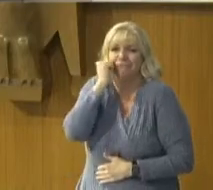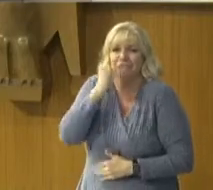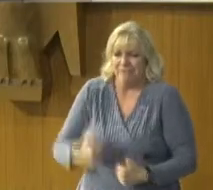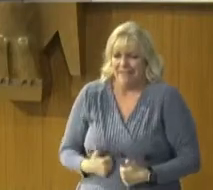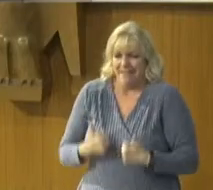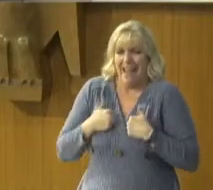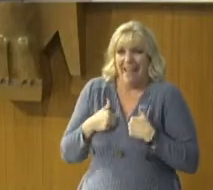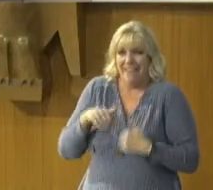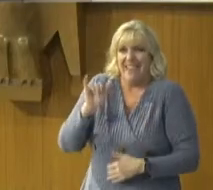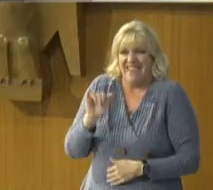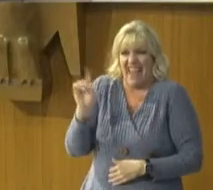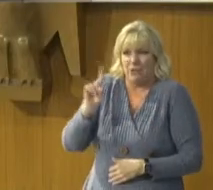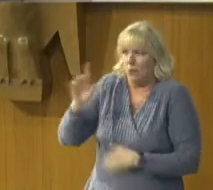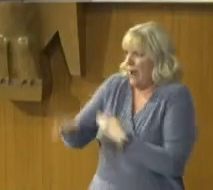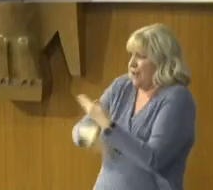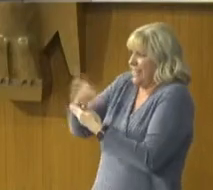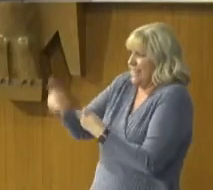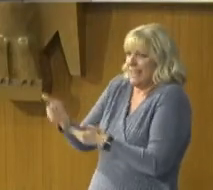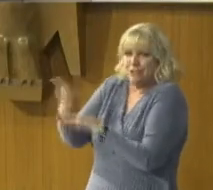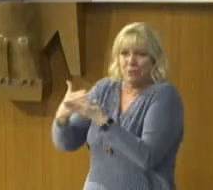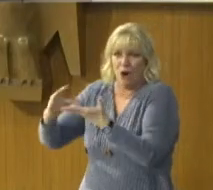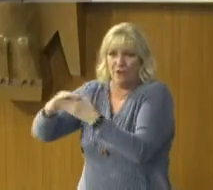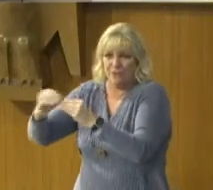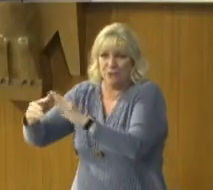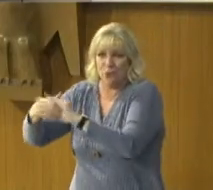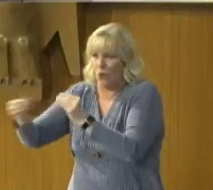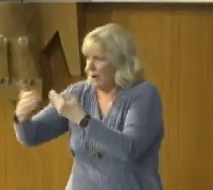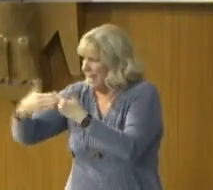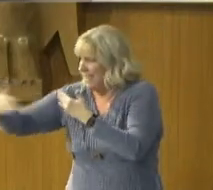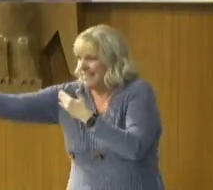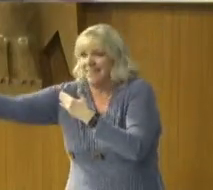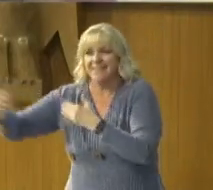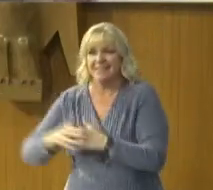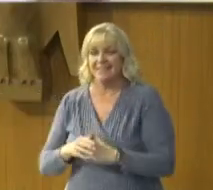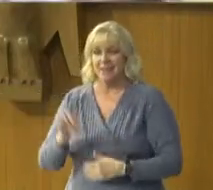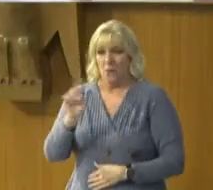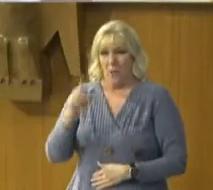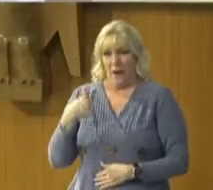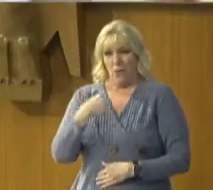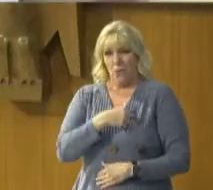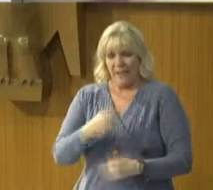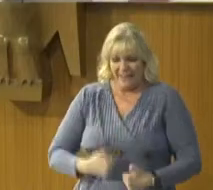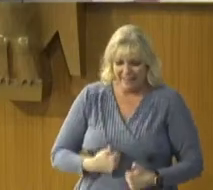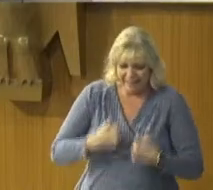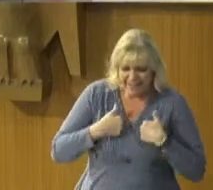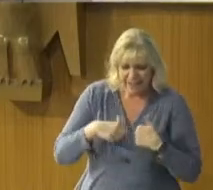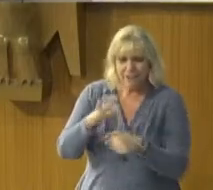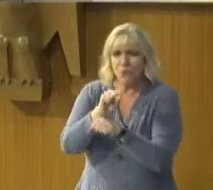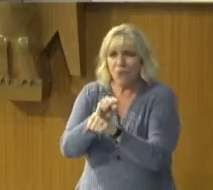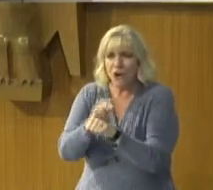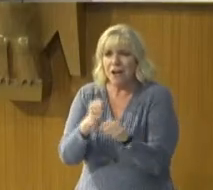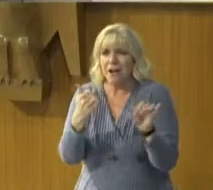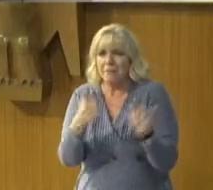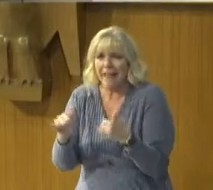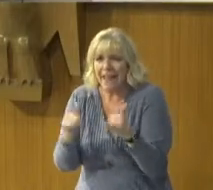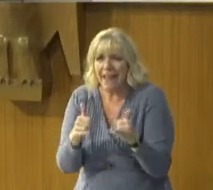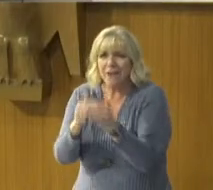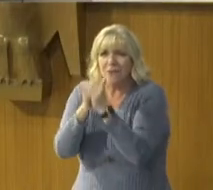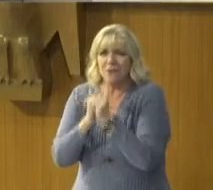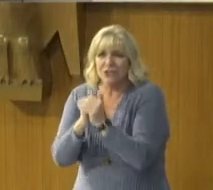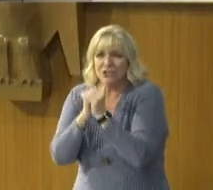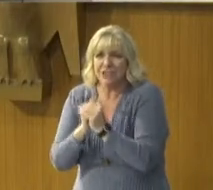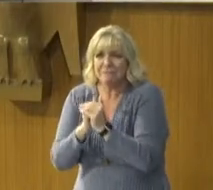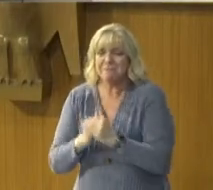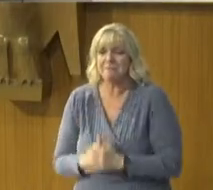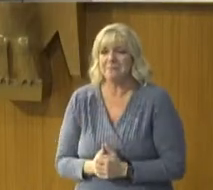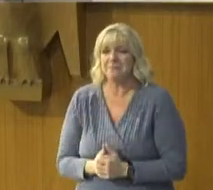next part of this story is found, Mark writes, where we live and work and play and worship.